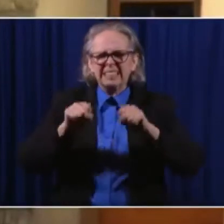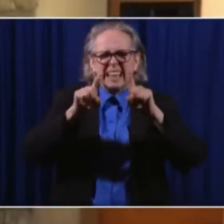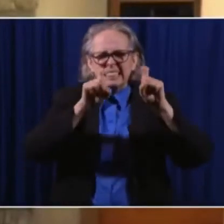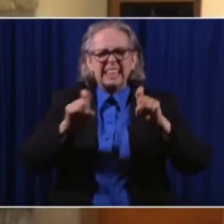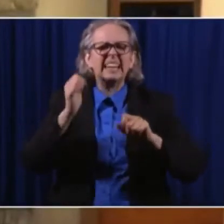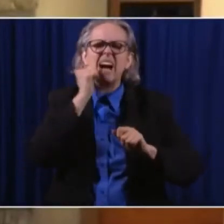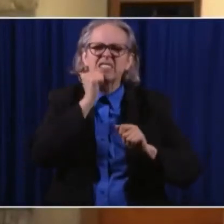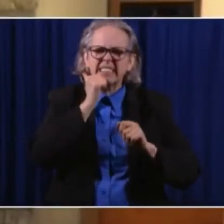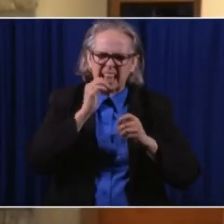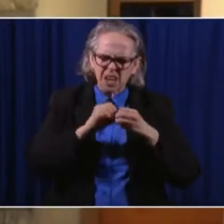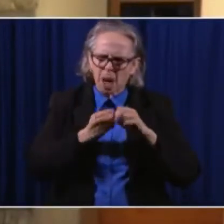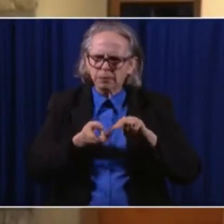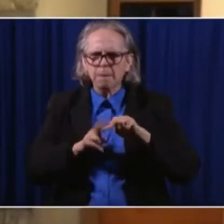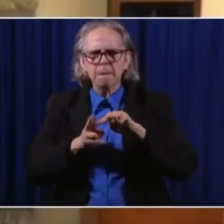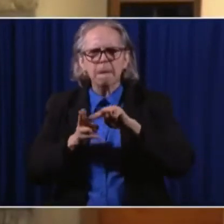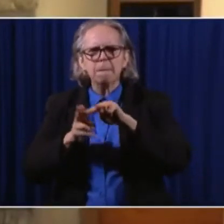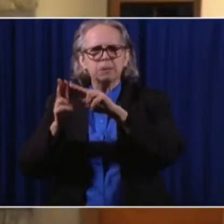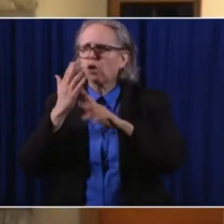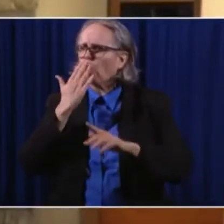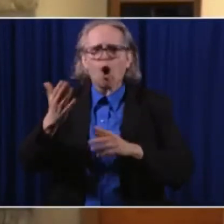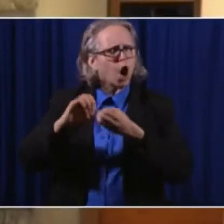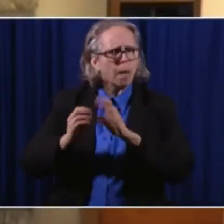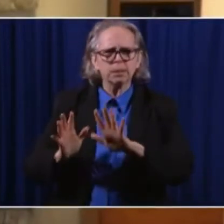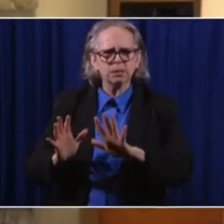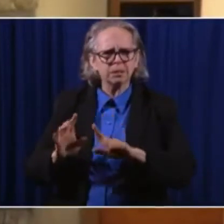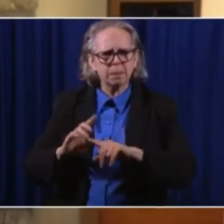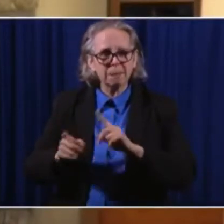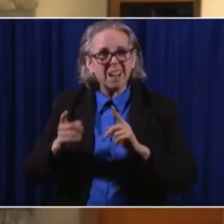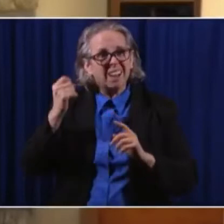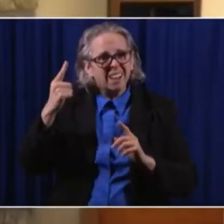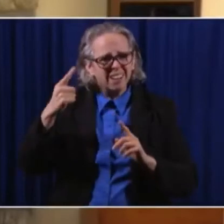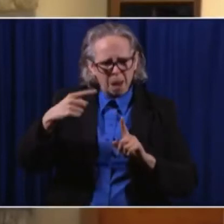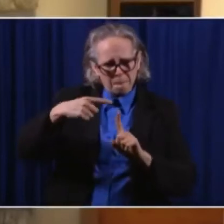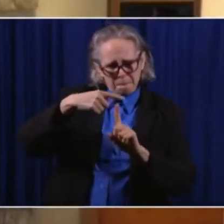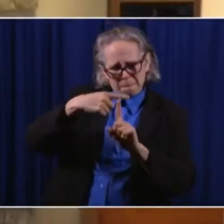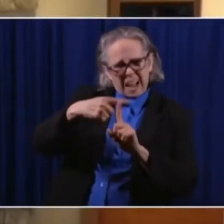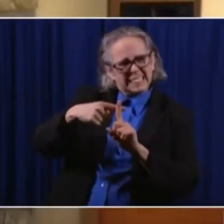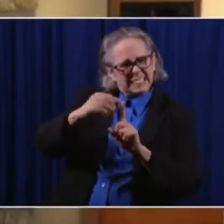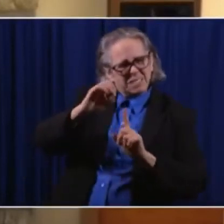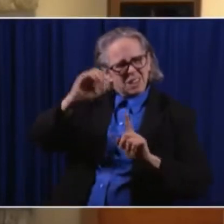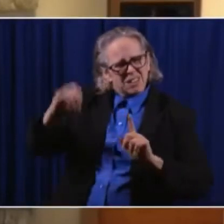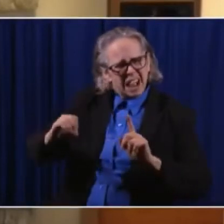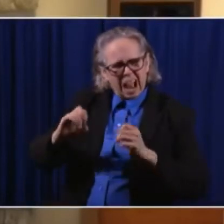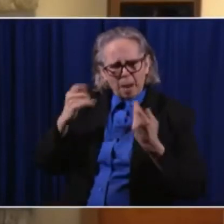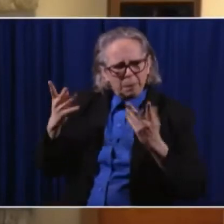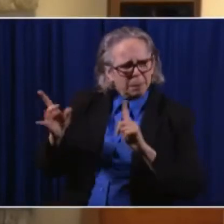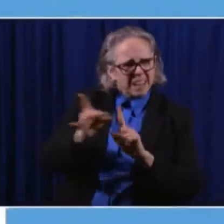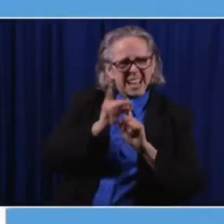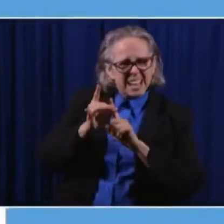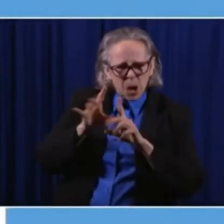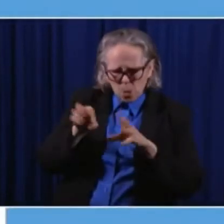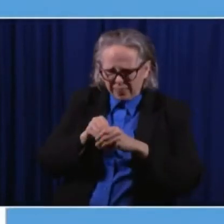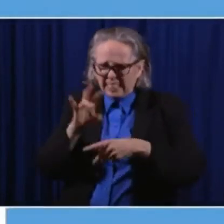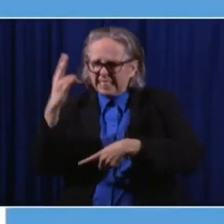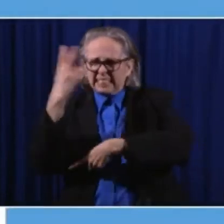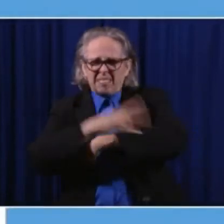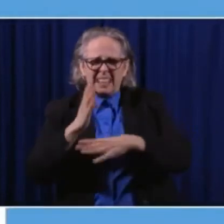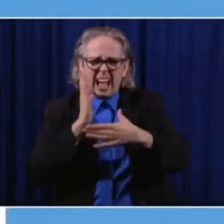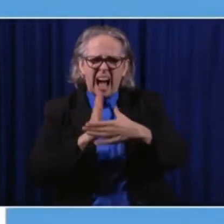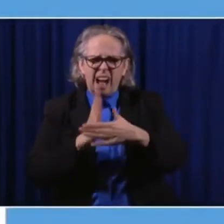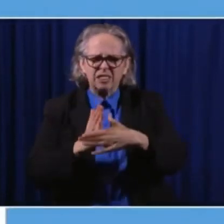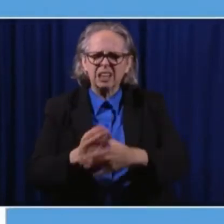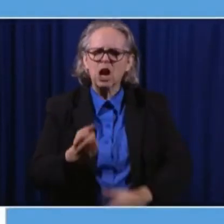happy about that. And the positivity number, the 7-day running average is 12.8 positivity. The last